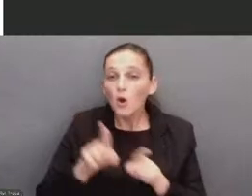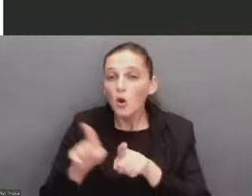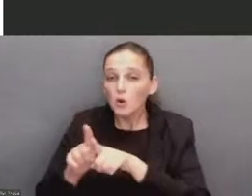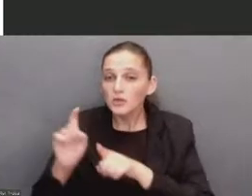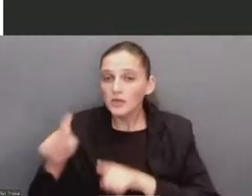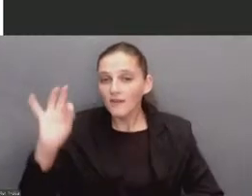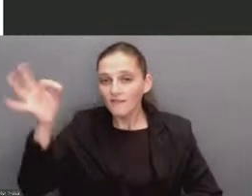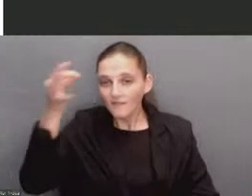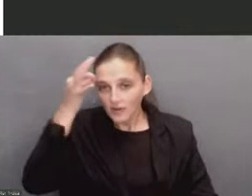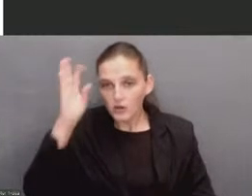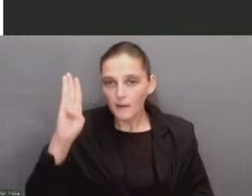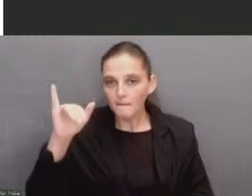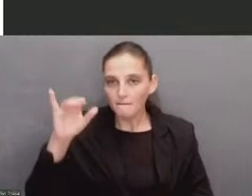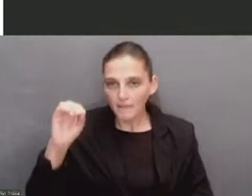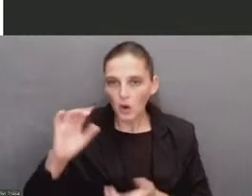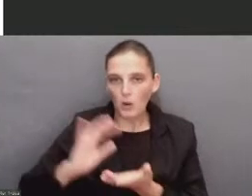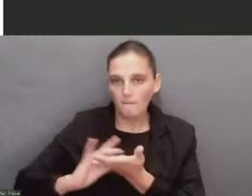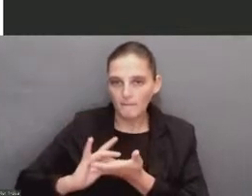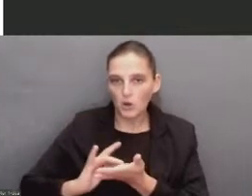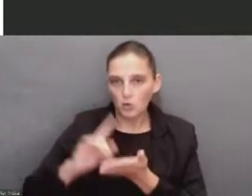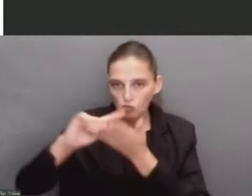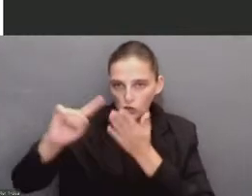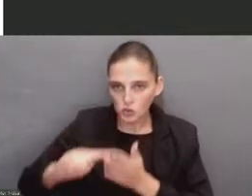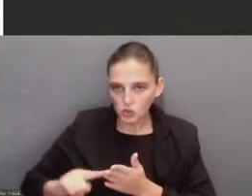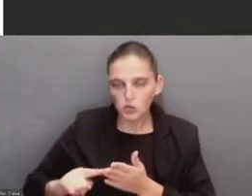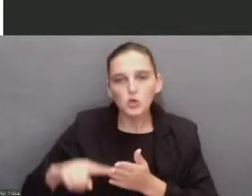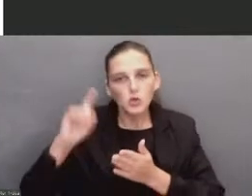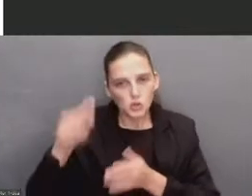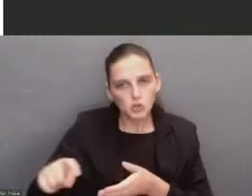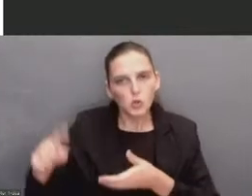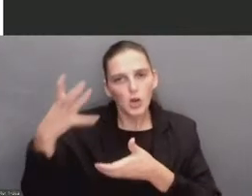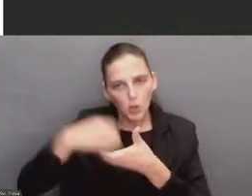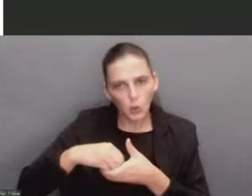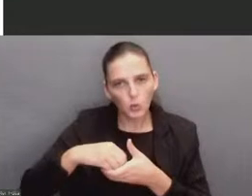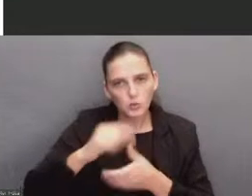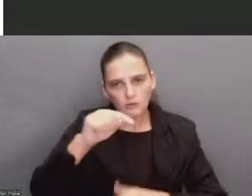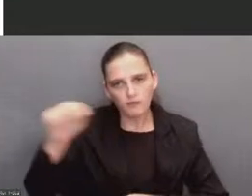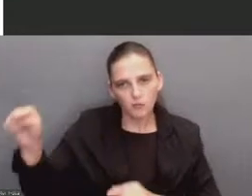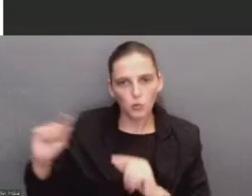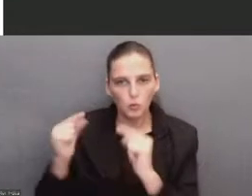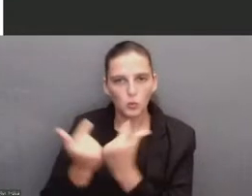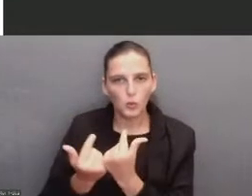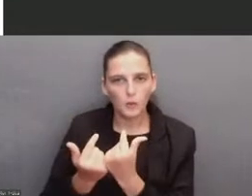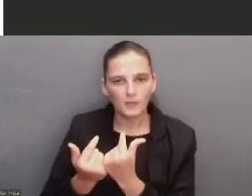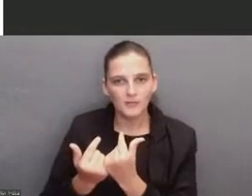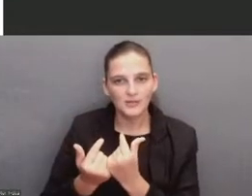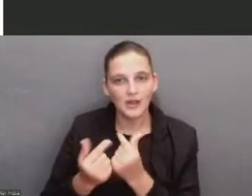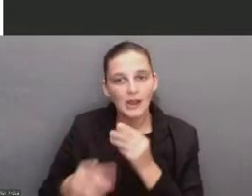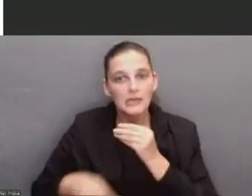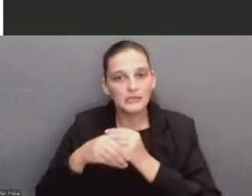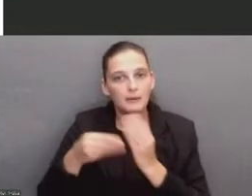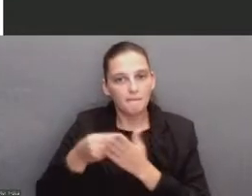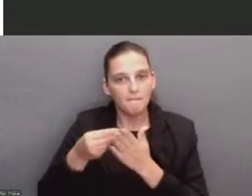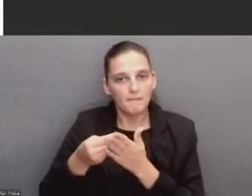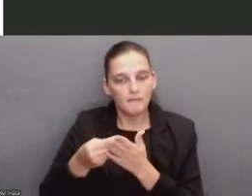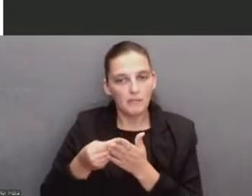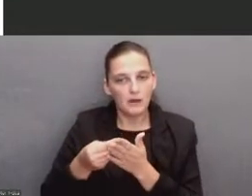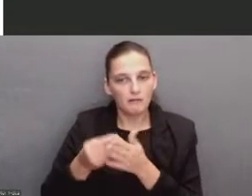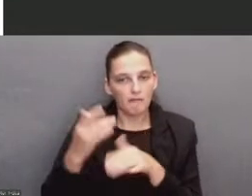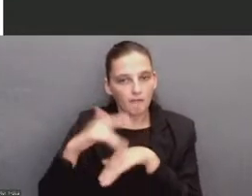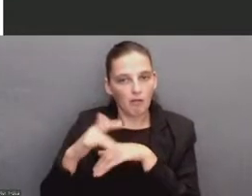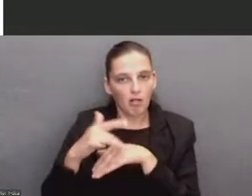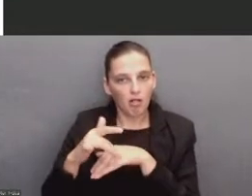biomedical research to be inclusive of these groups and additional grant funding that really does talk